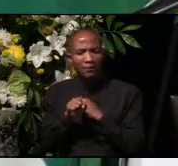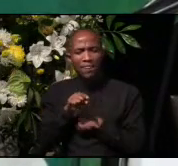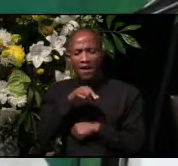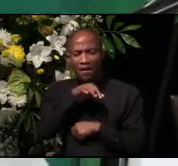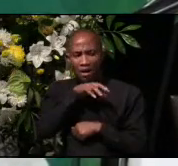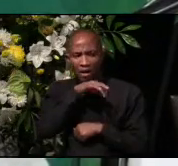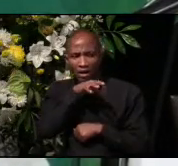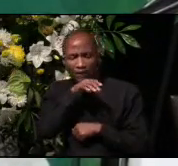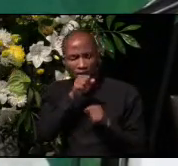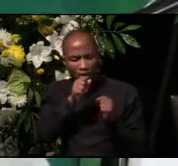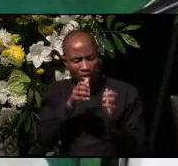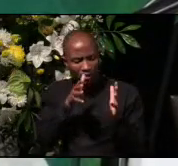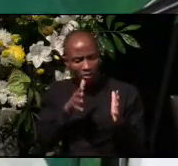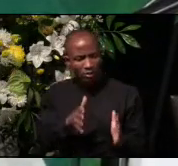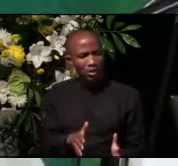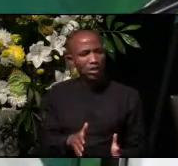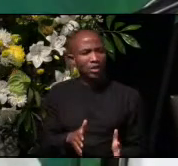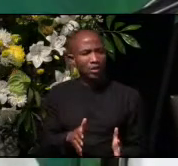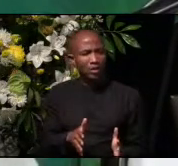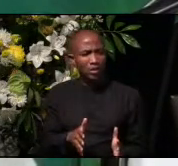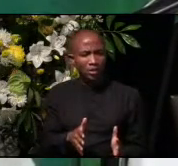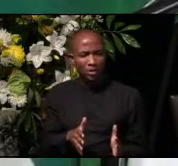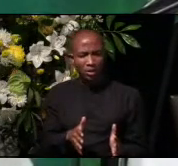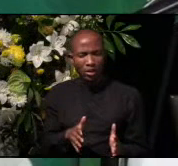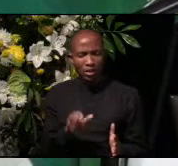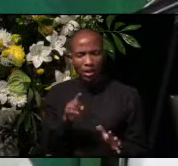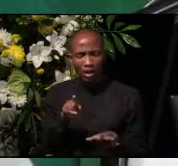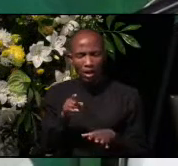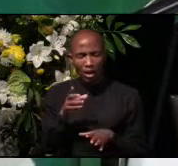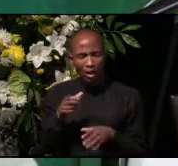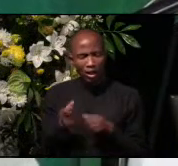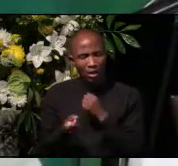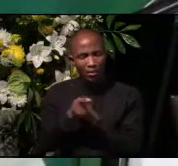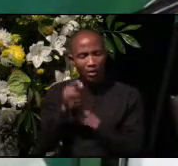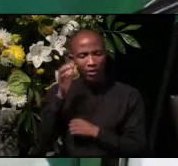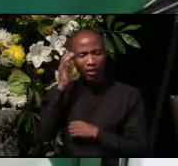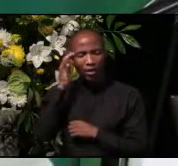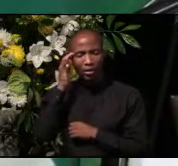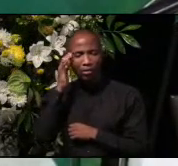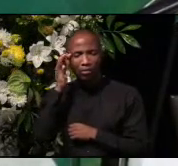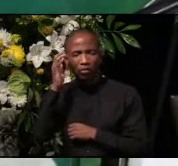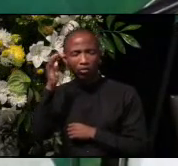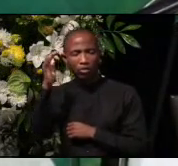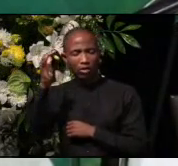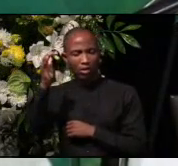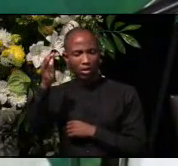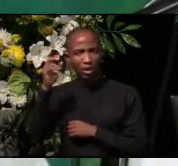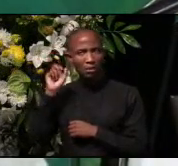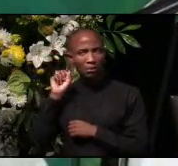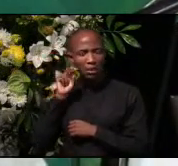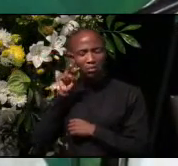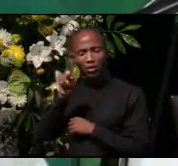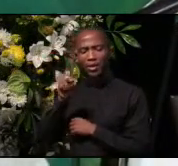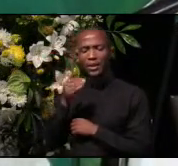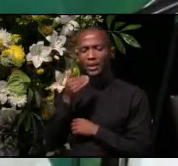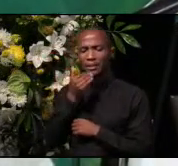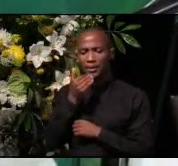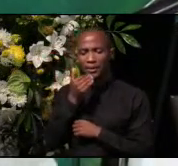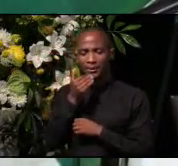under nationalism that if I close my eyes and I see them and I see Moses Cortana there